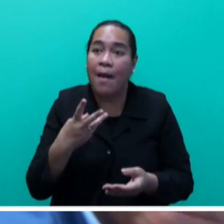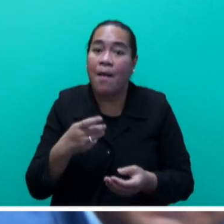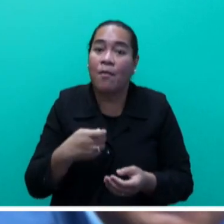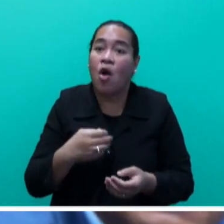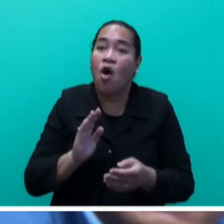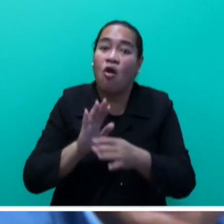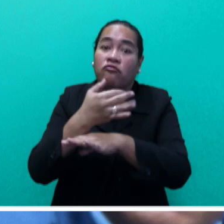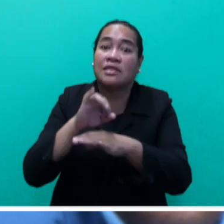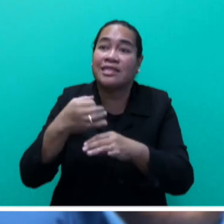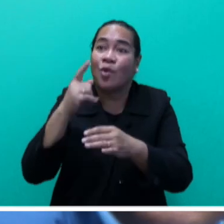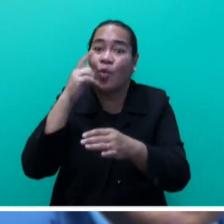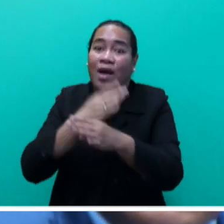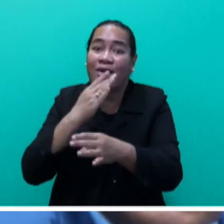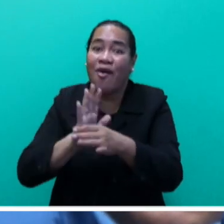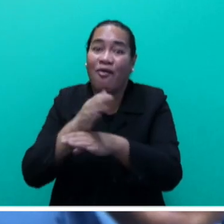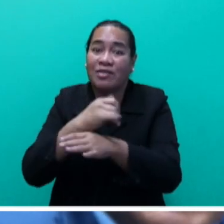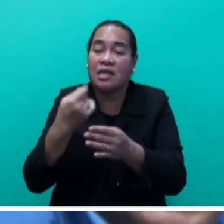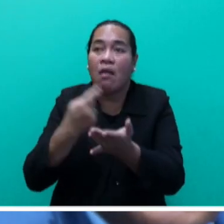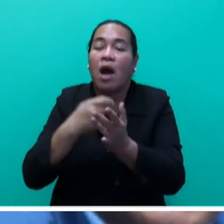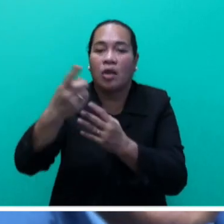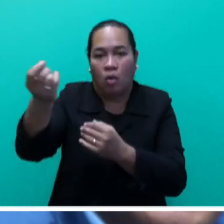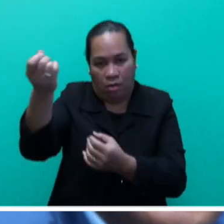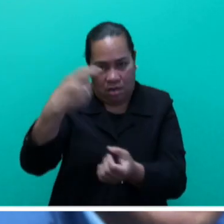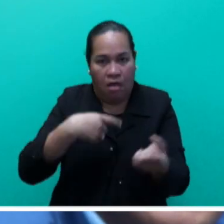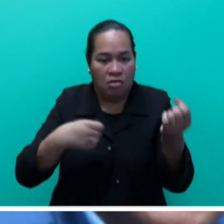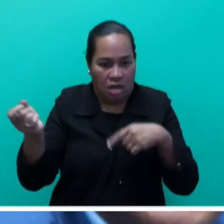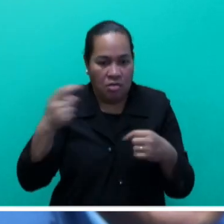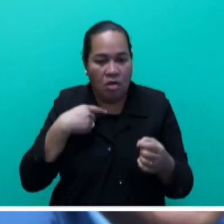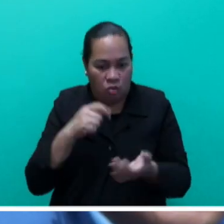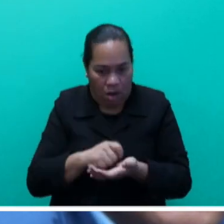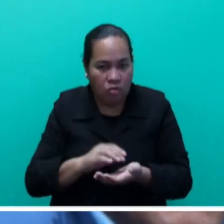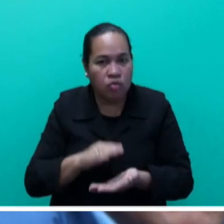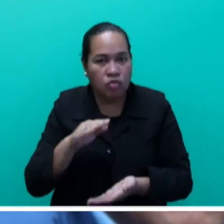and improve living standards of Fijians under the scheme.